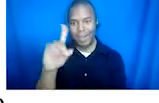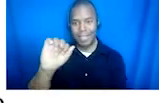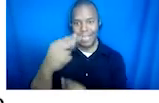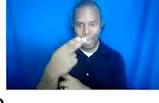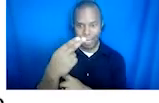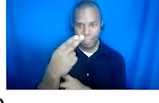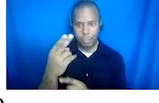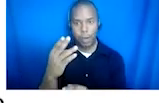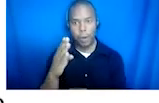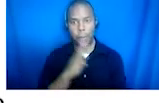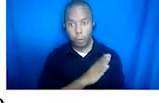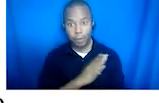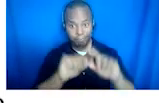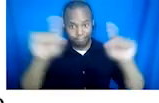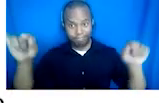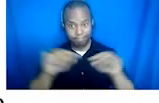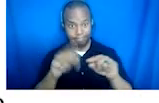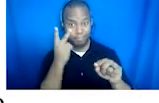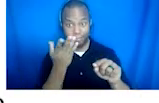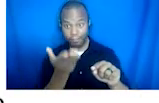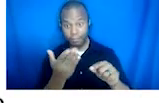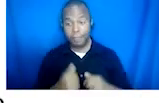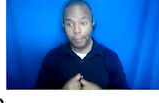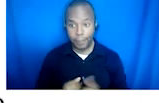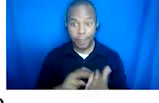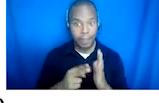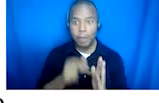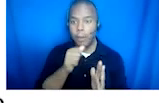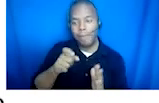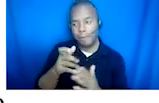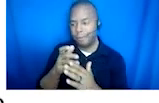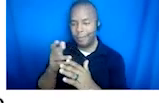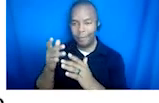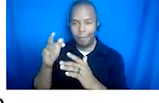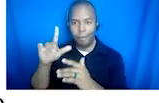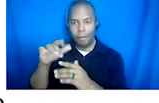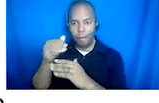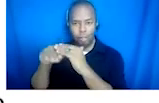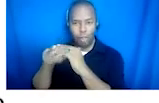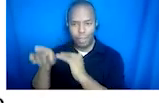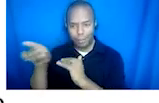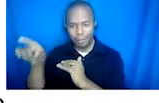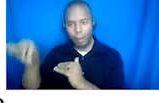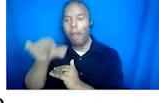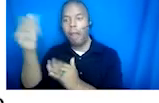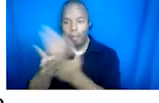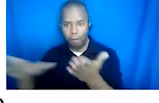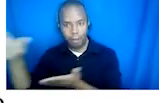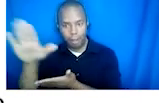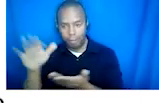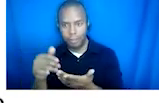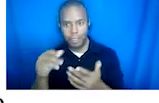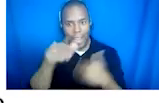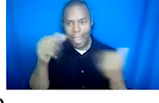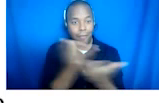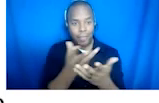So that means that a student doesn't have to log in to Oxnard 2 or Madera 2, right? It's just all right there